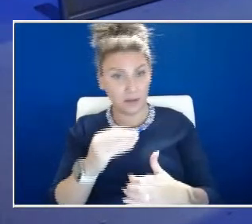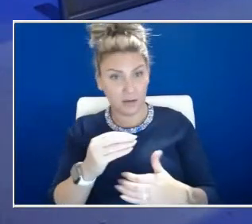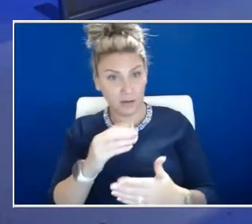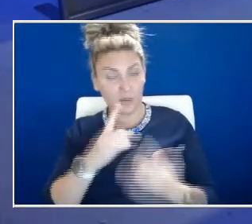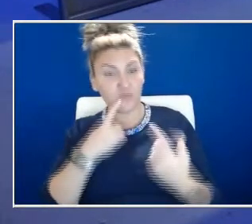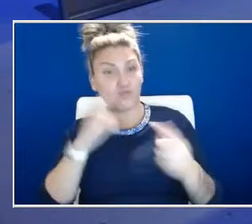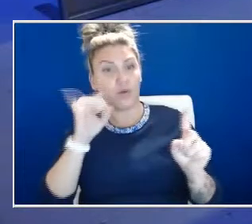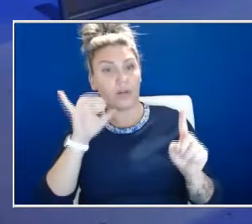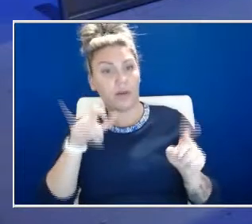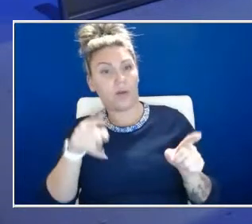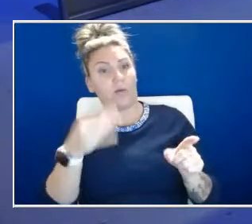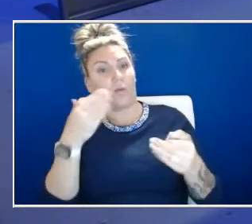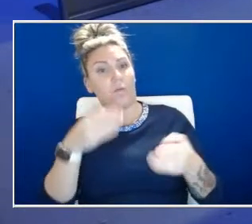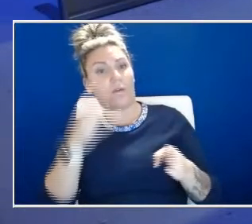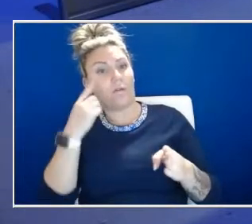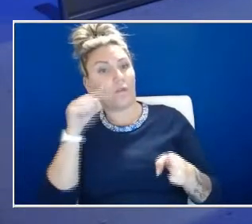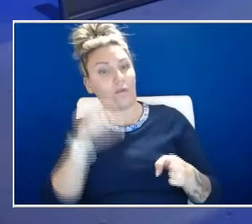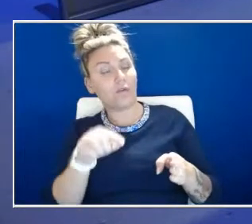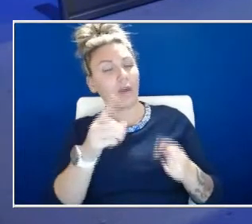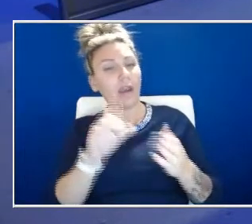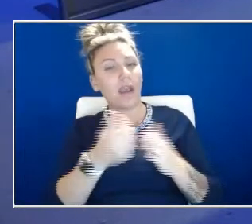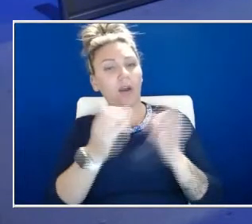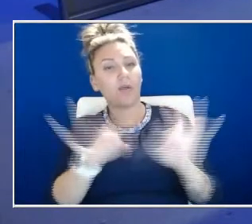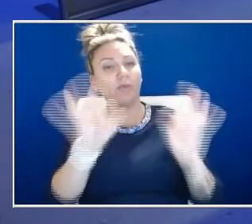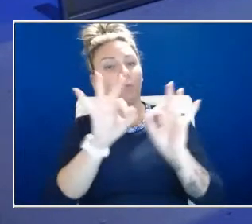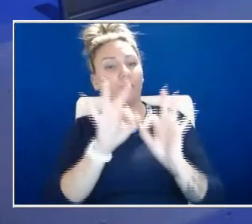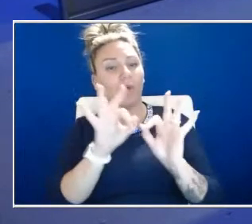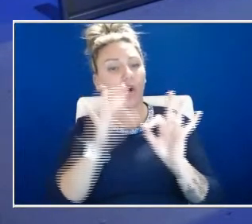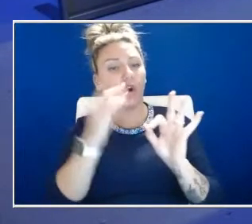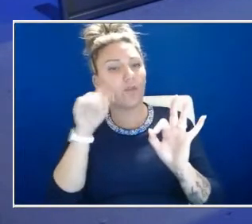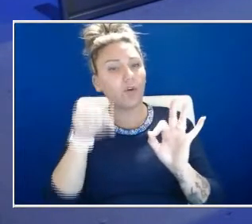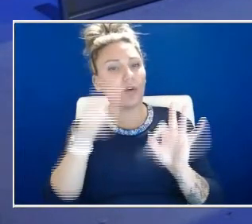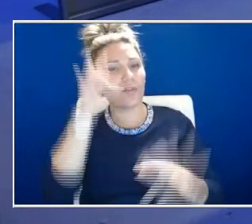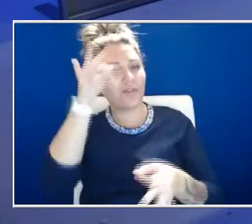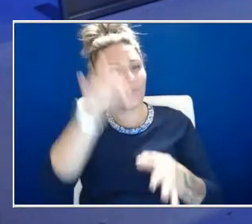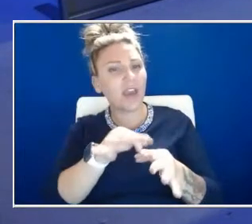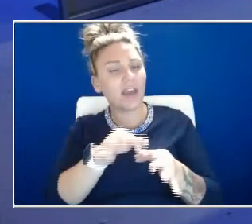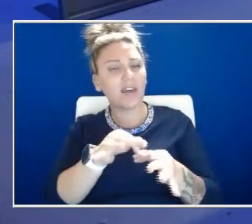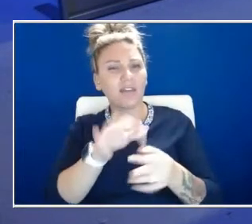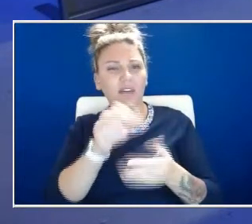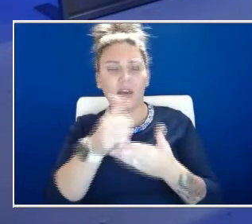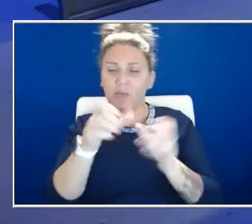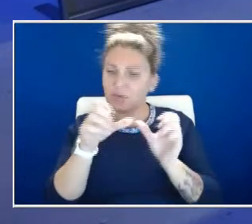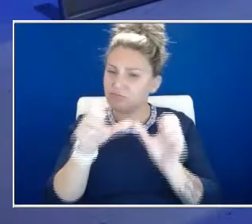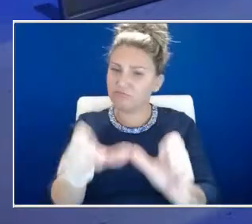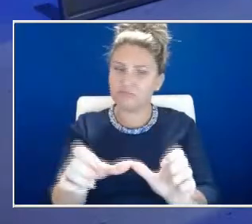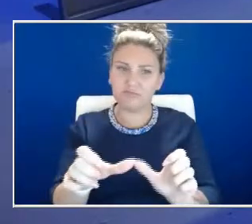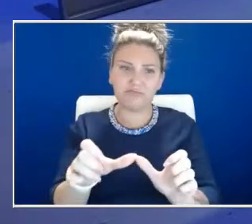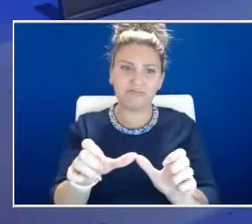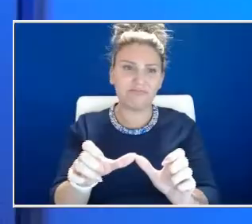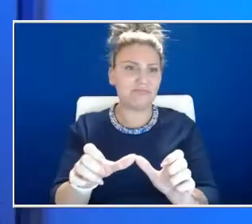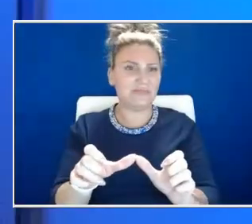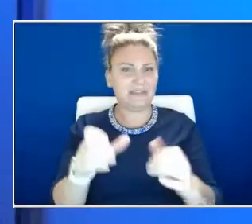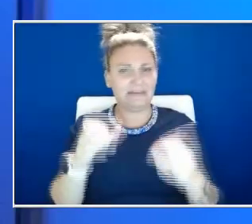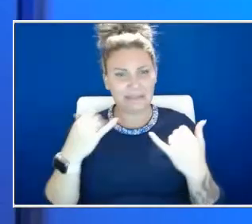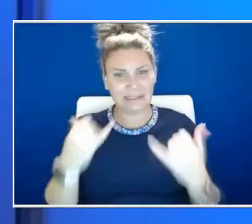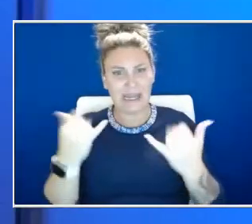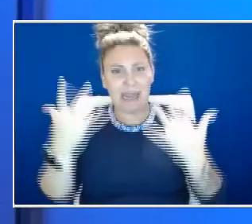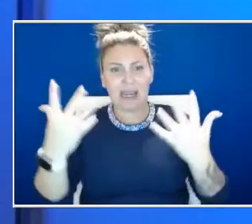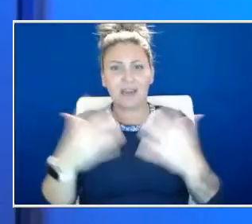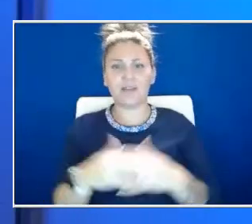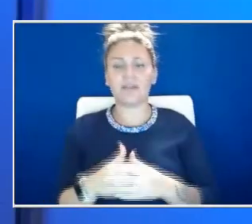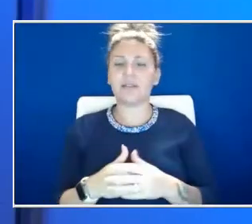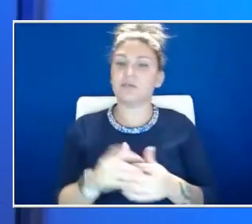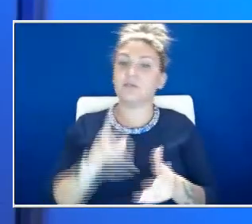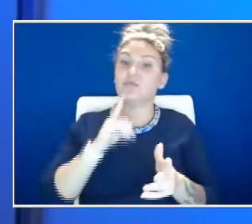your case. How important was that, you know, just faith carrying you through to where you are today? Oh, absolutely. Very